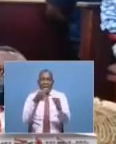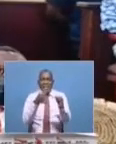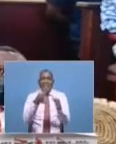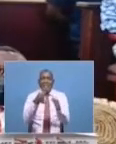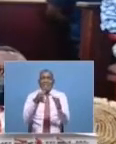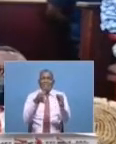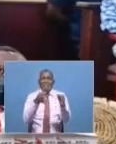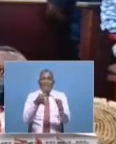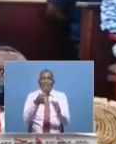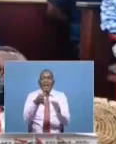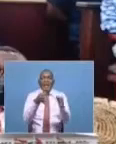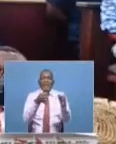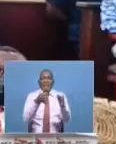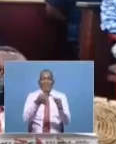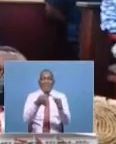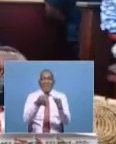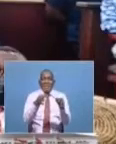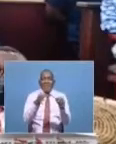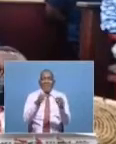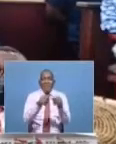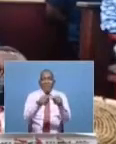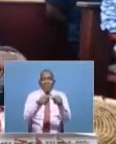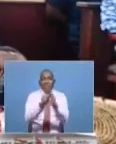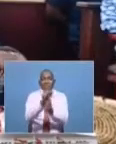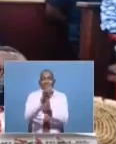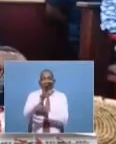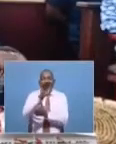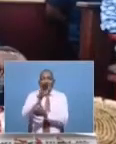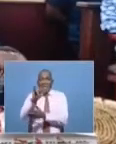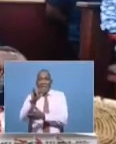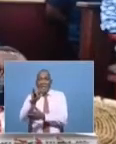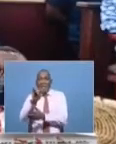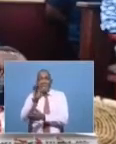by CI 87.